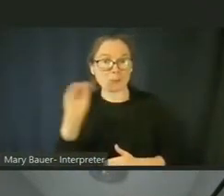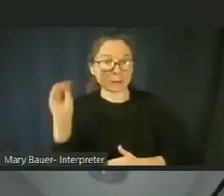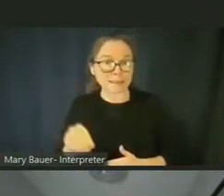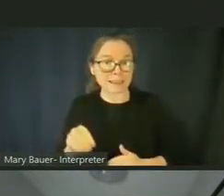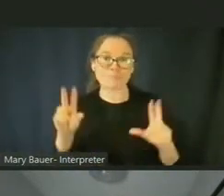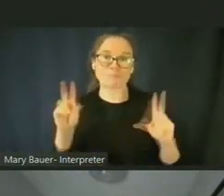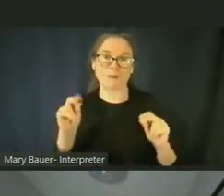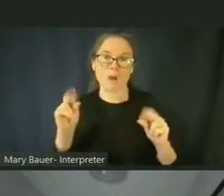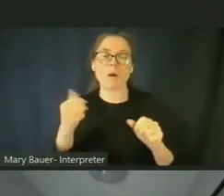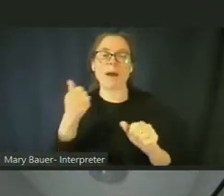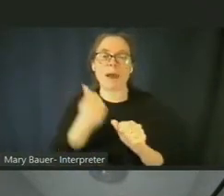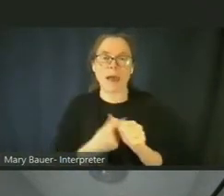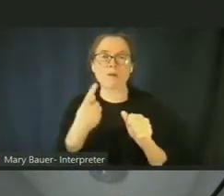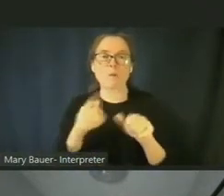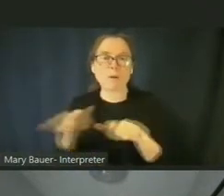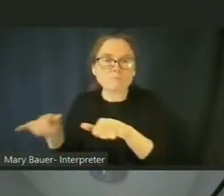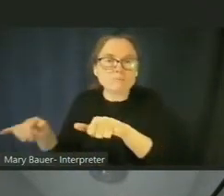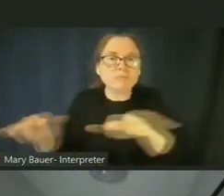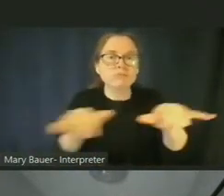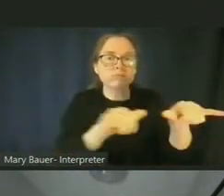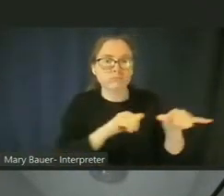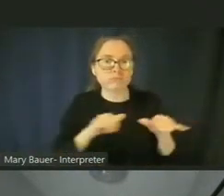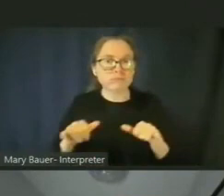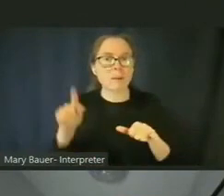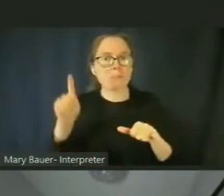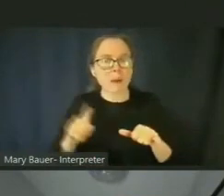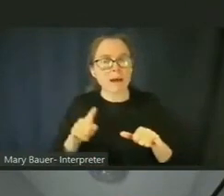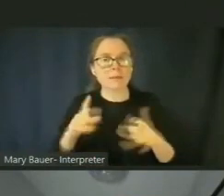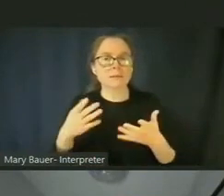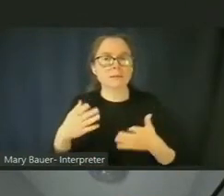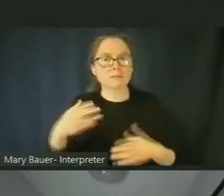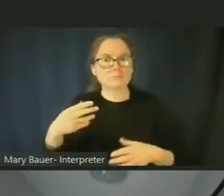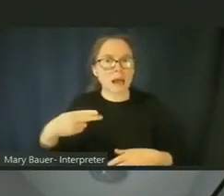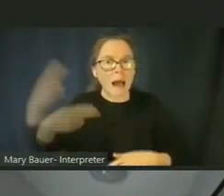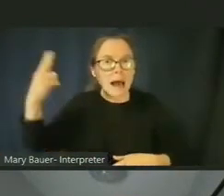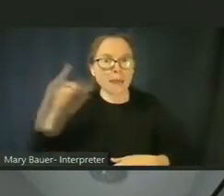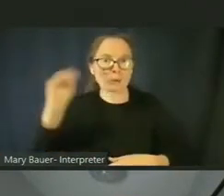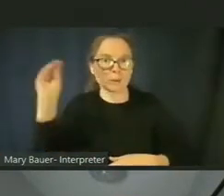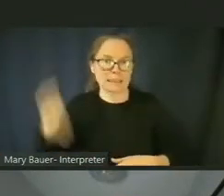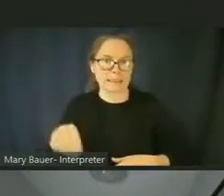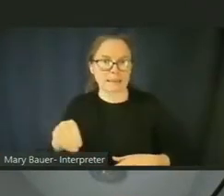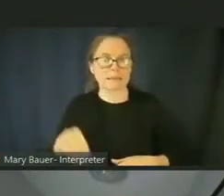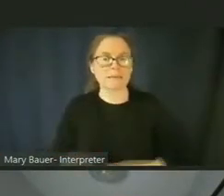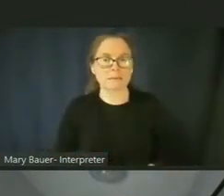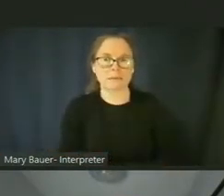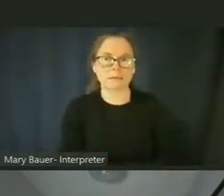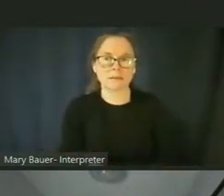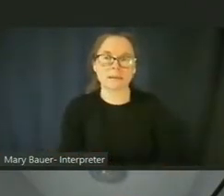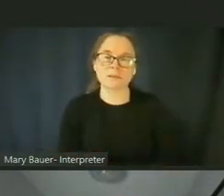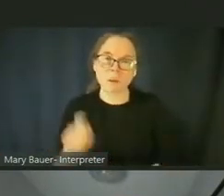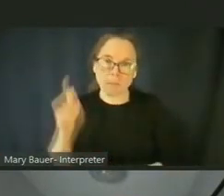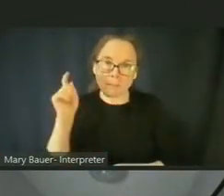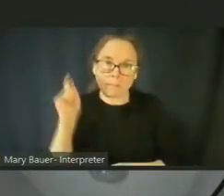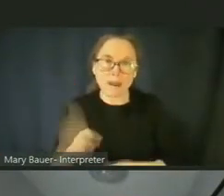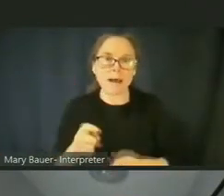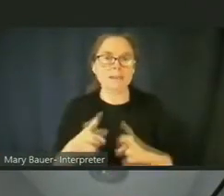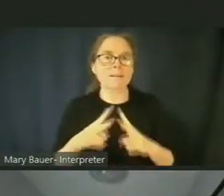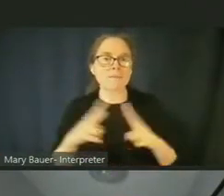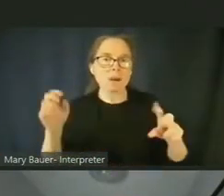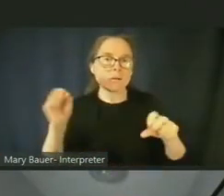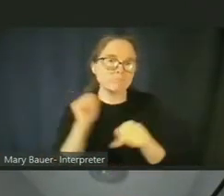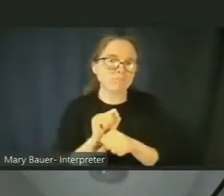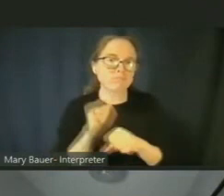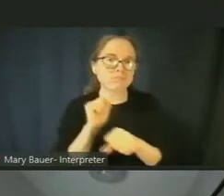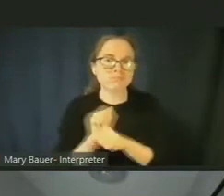that scientific threshold. And it just shows how much we really need to work together as a community, and how